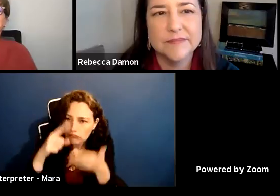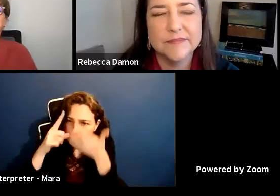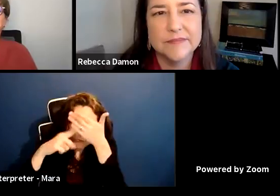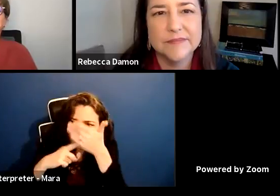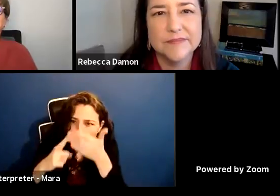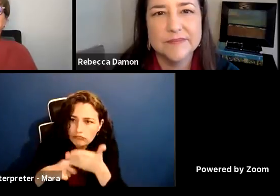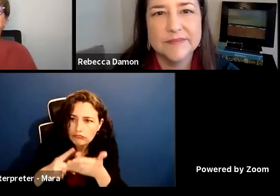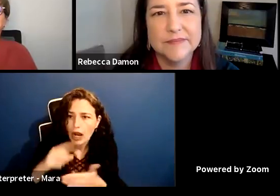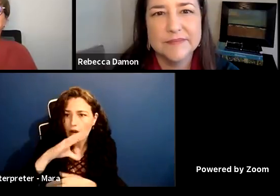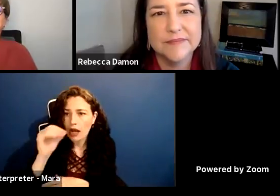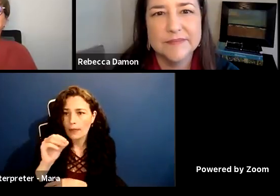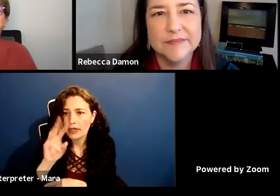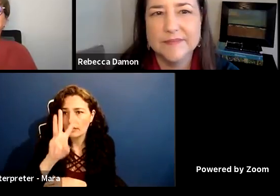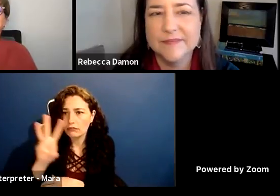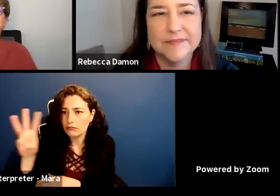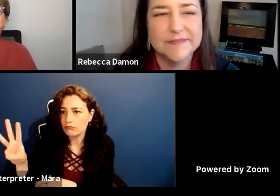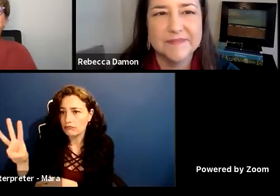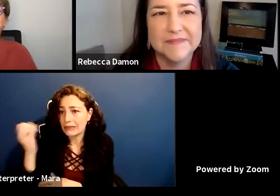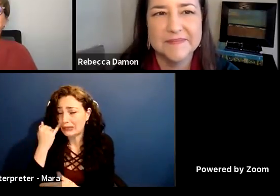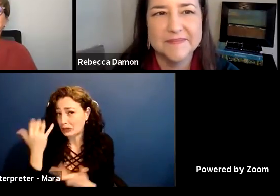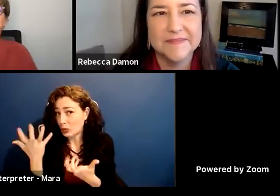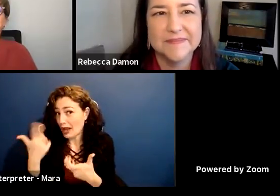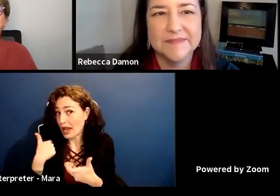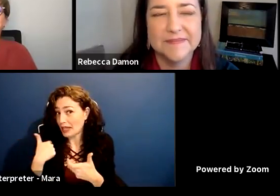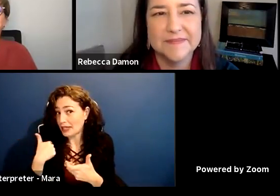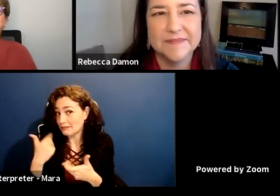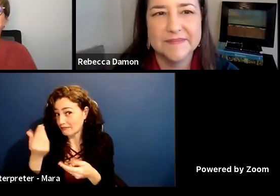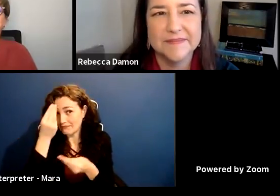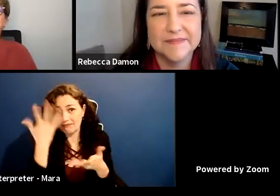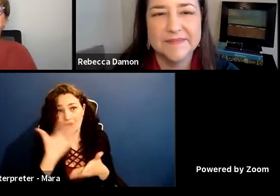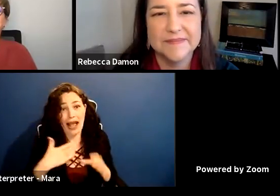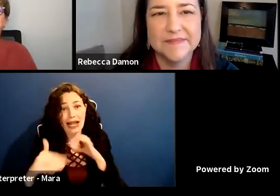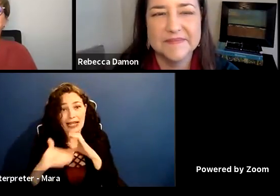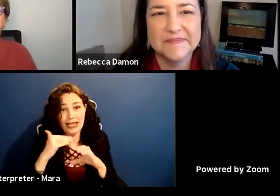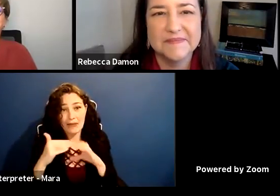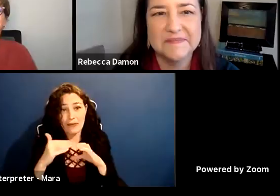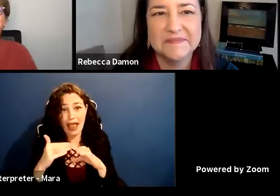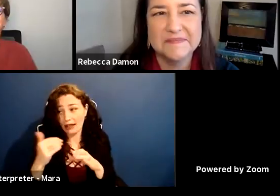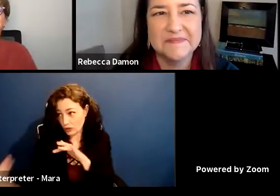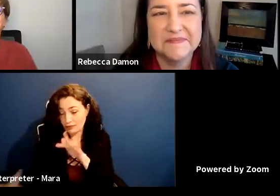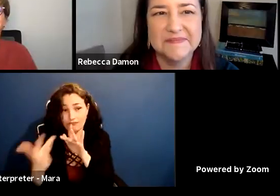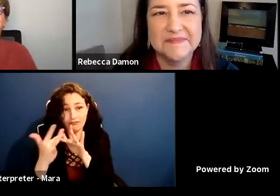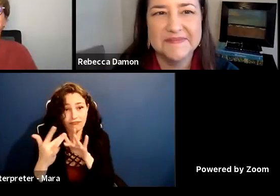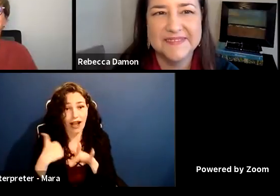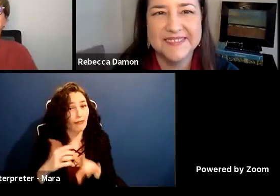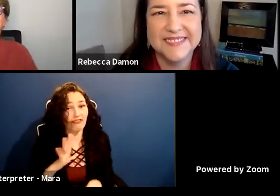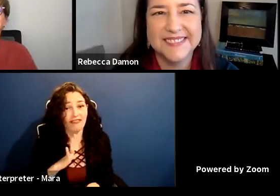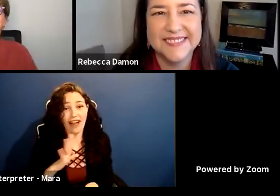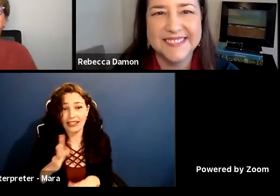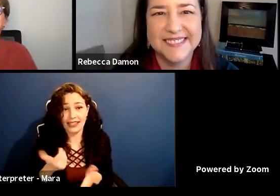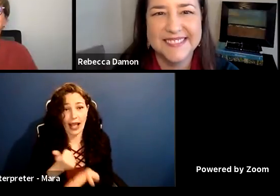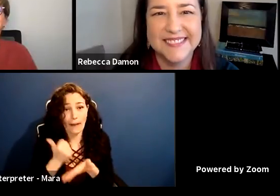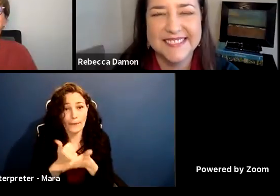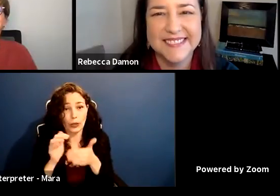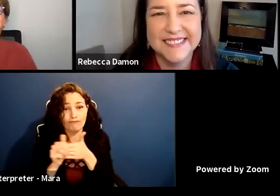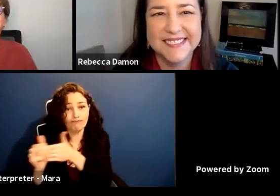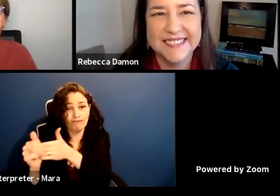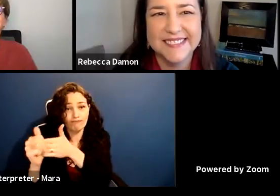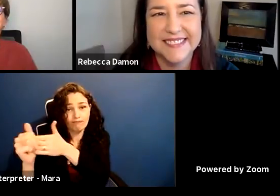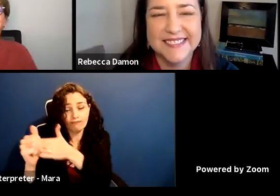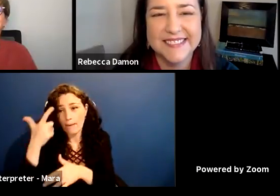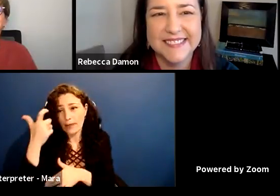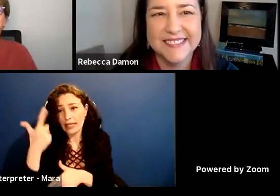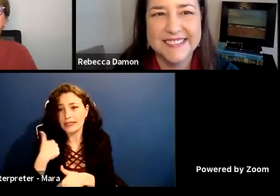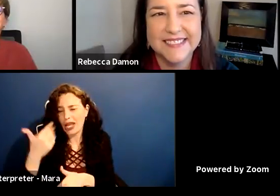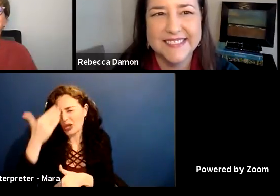give you my email address, but you can reach out to me and I can try to guide you. Because I have tips on how to get internships and jobs. I actually have a